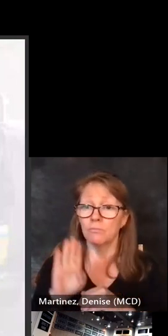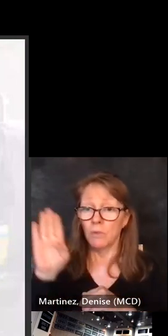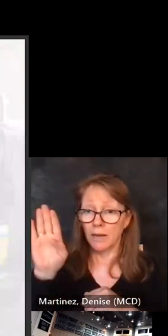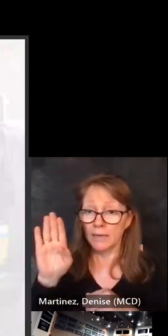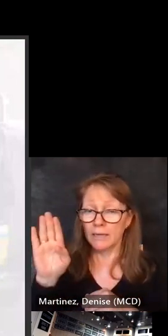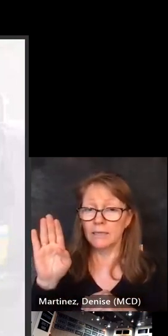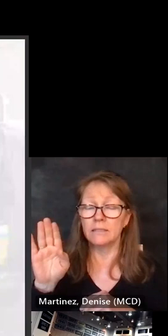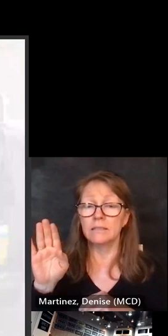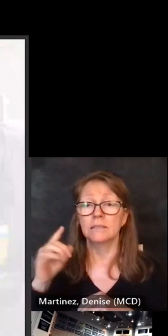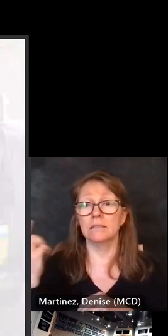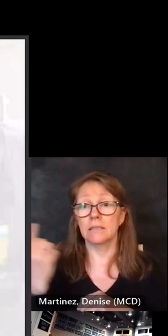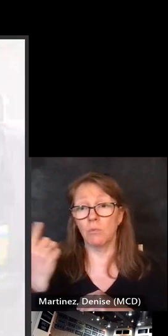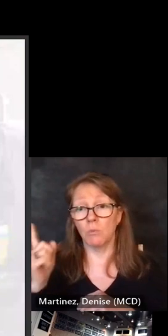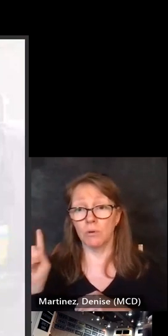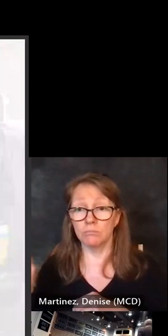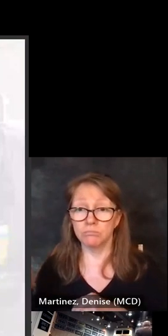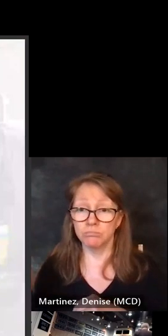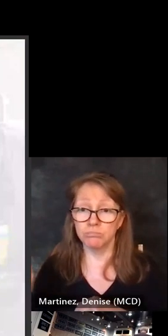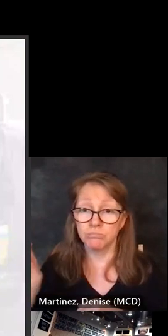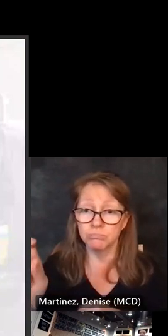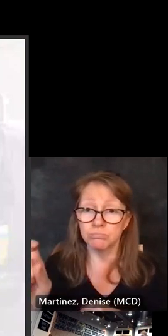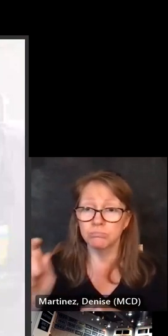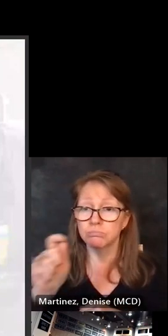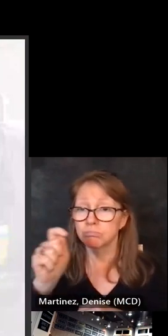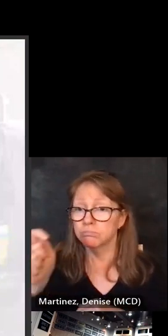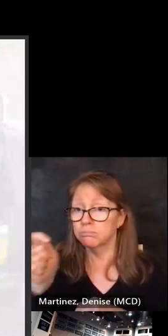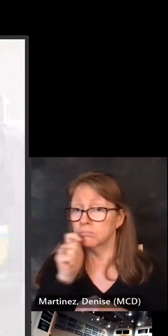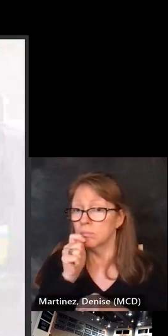and we'll get it started. Okay.